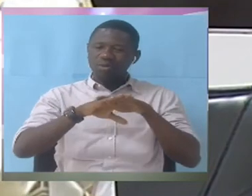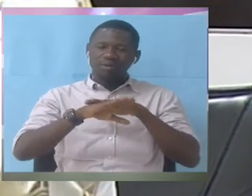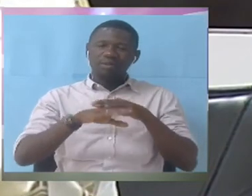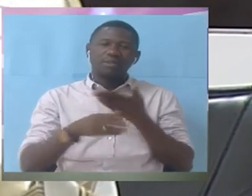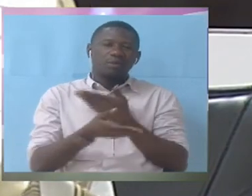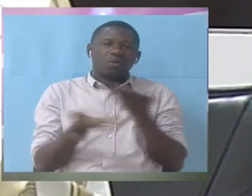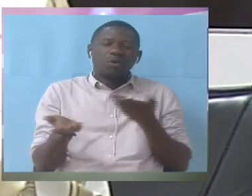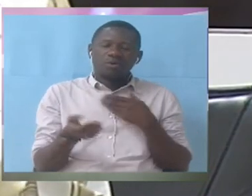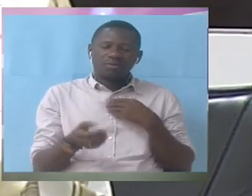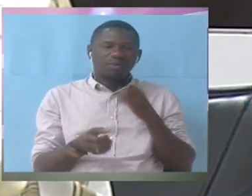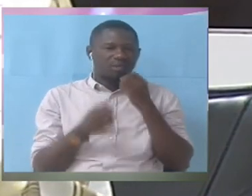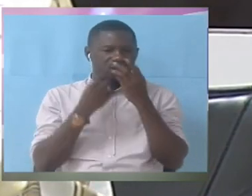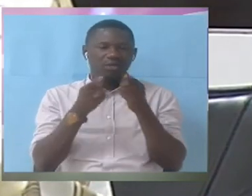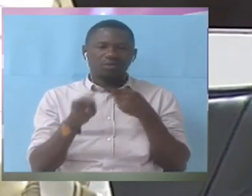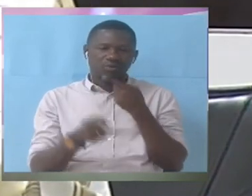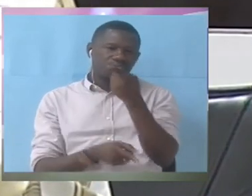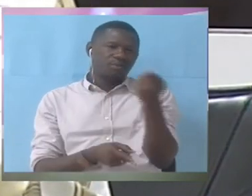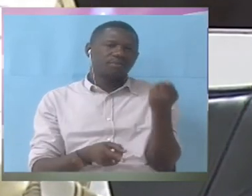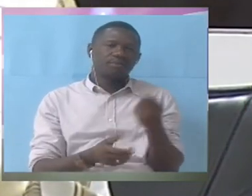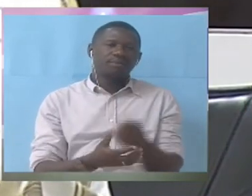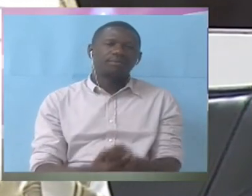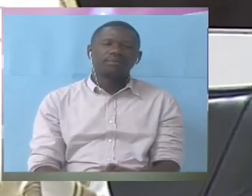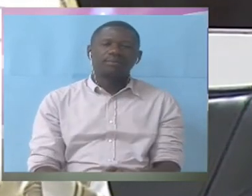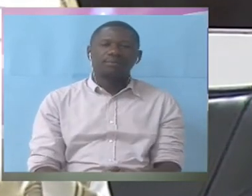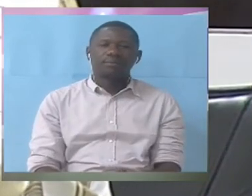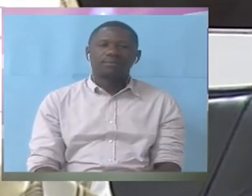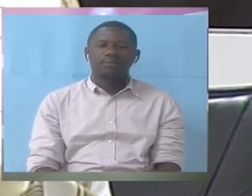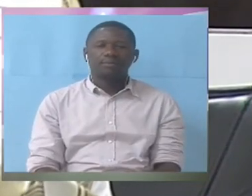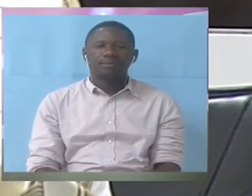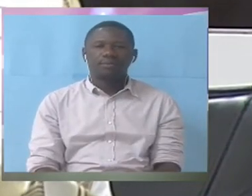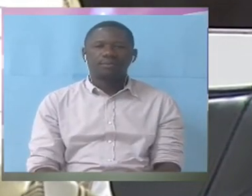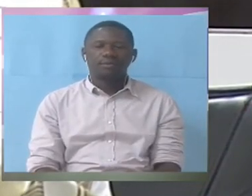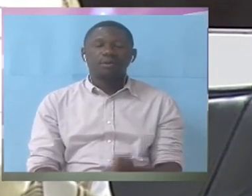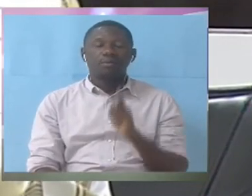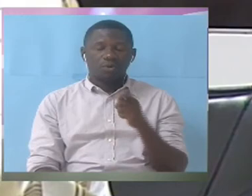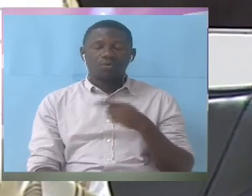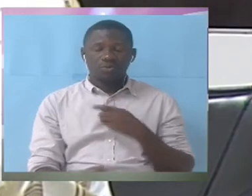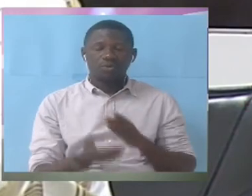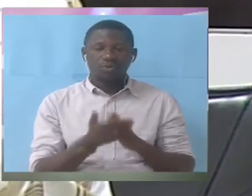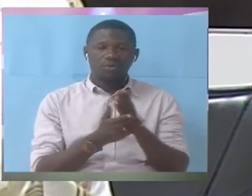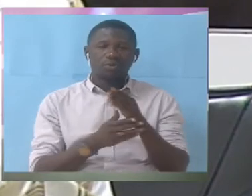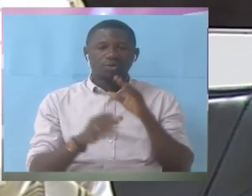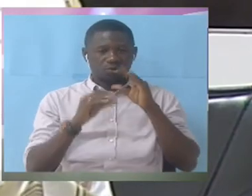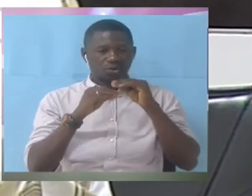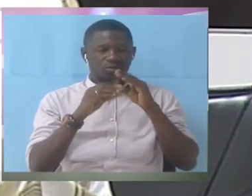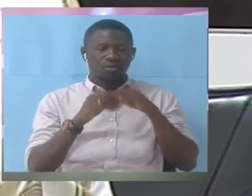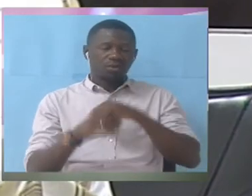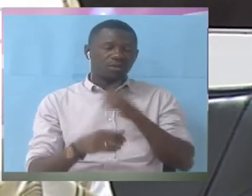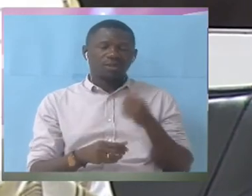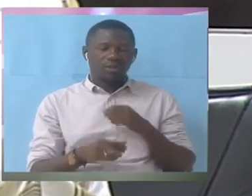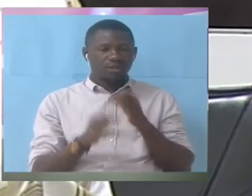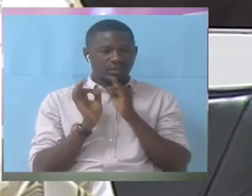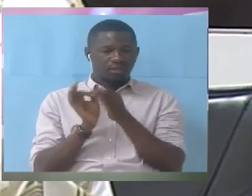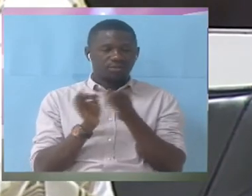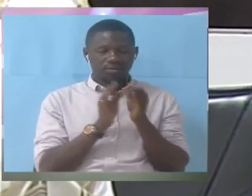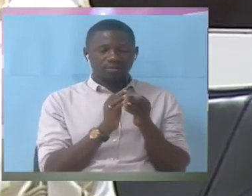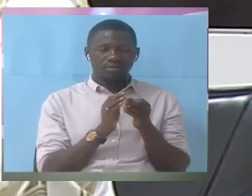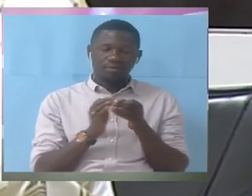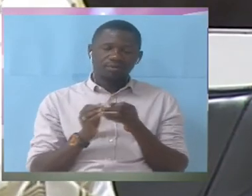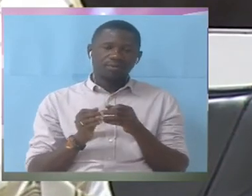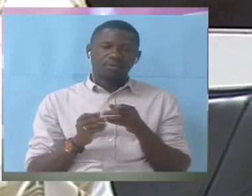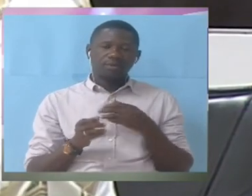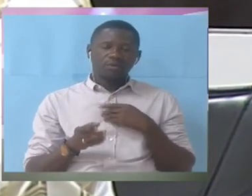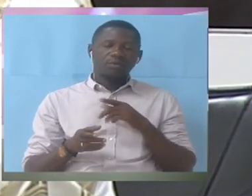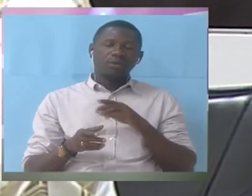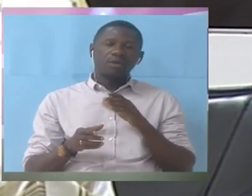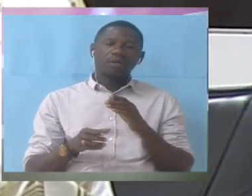saying that to him. Tubab ye jaxase suma xel mi lol tax makoy wax lol. But we continued talking and I explained to him that